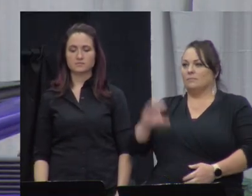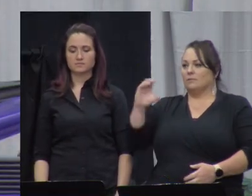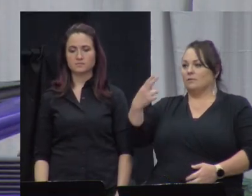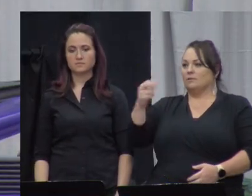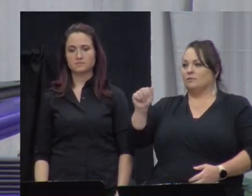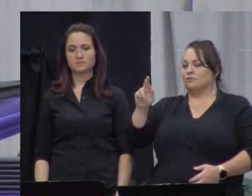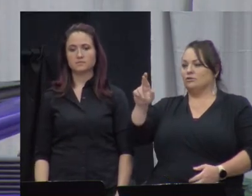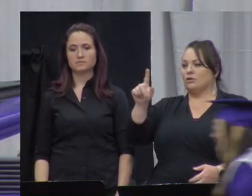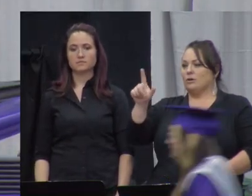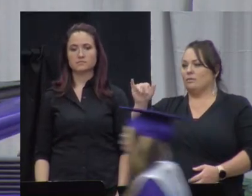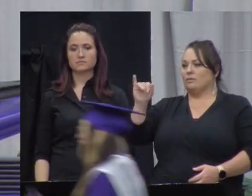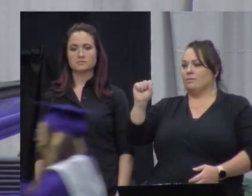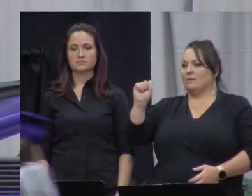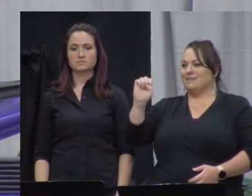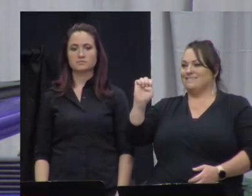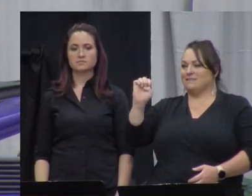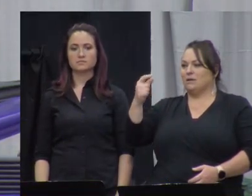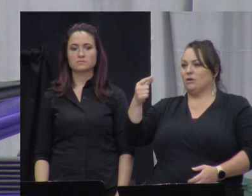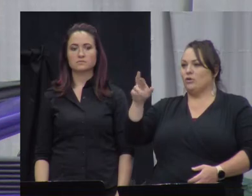Charlize Gray.